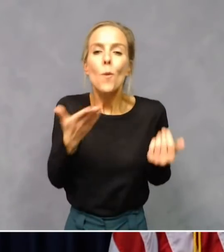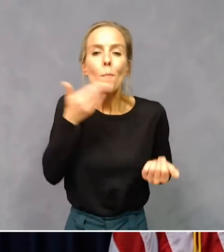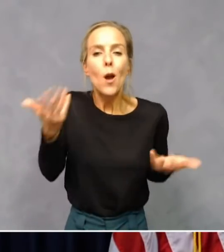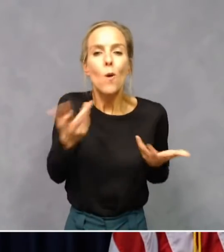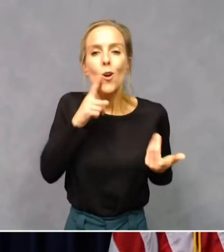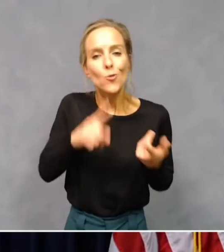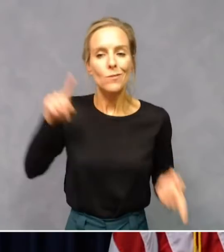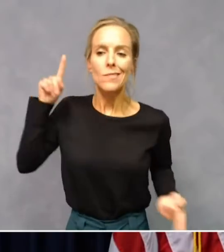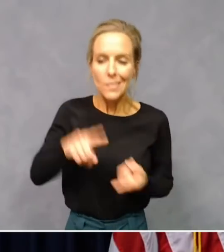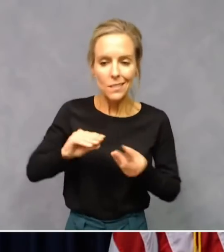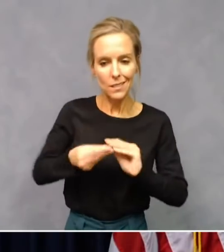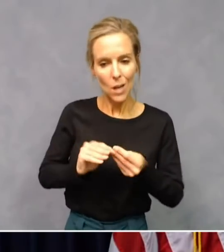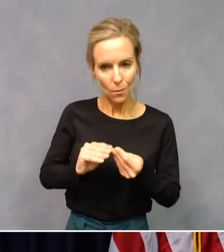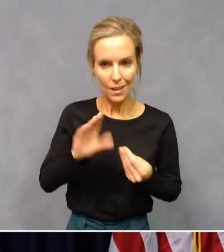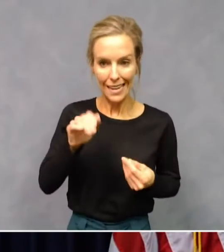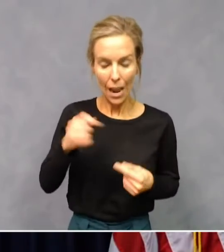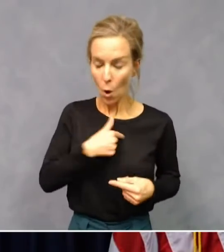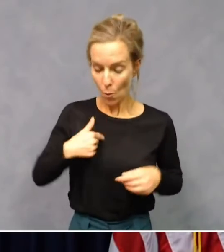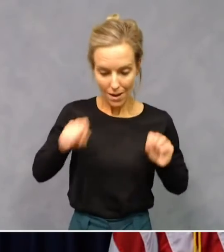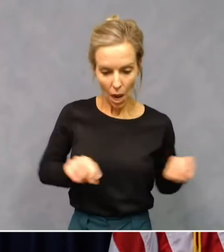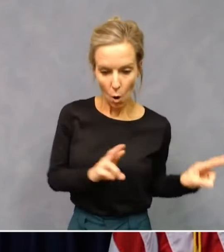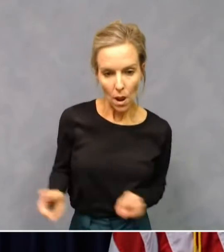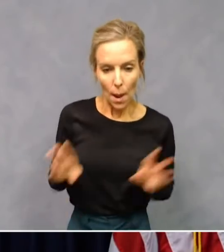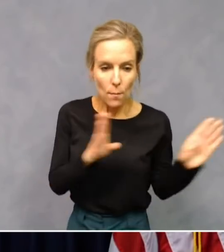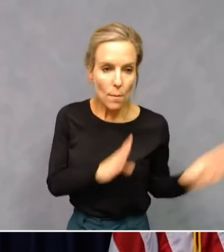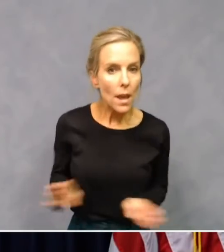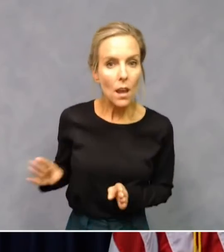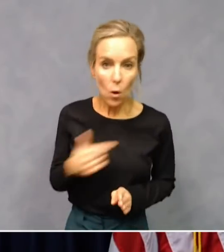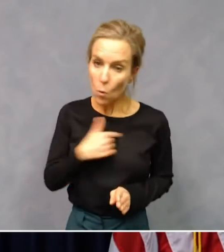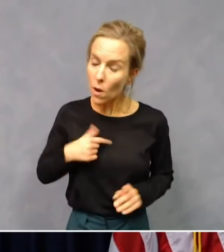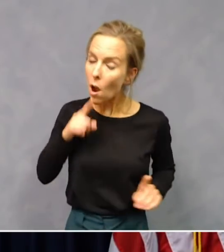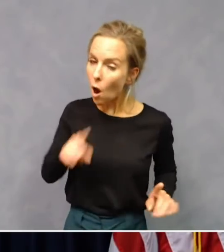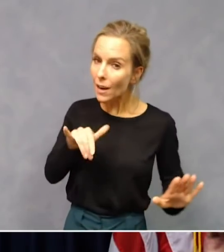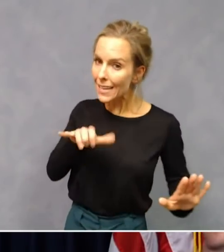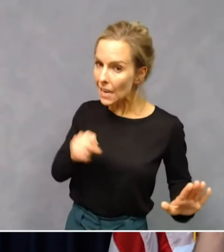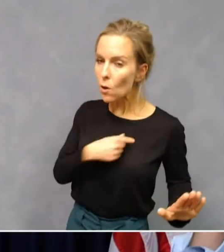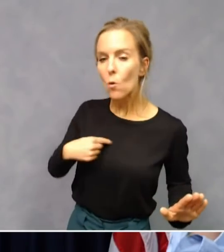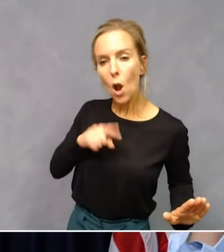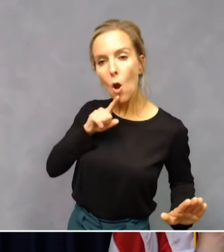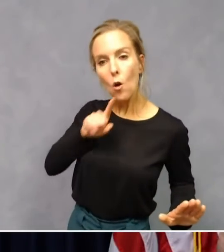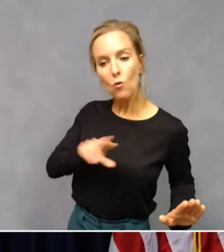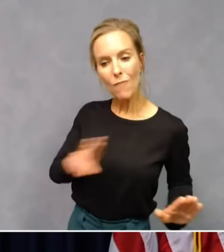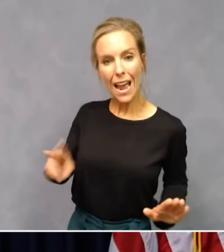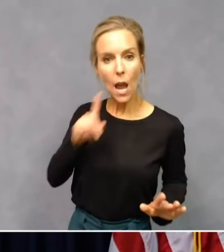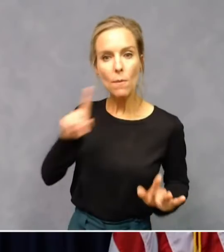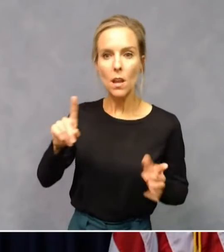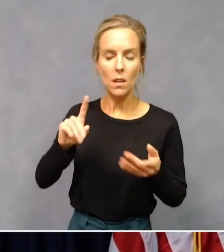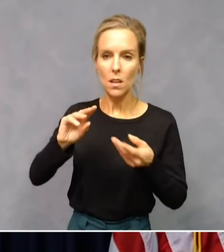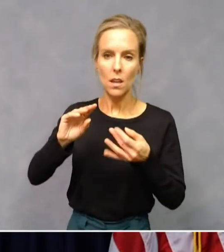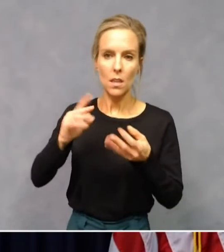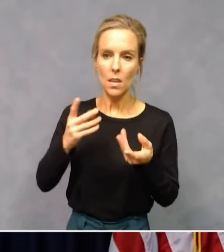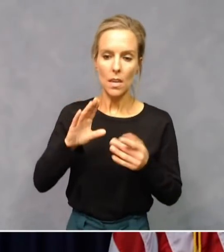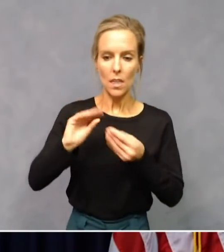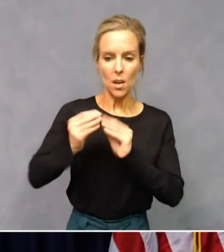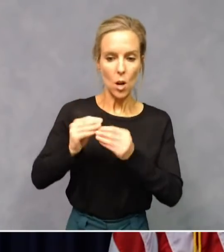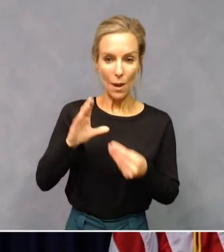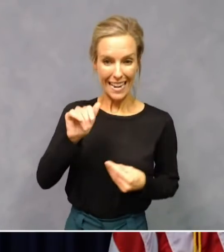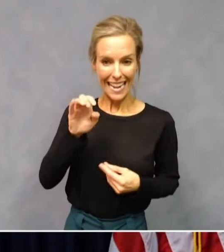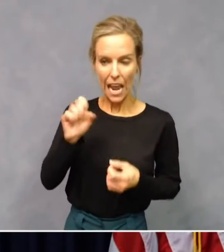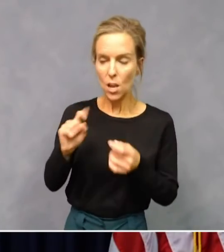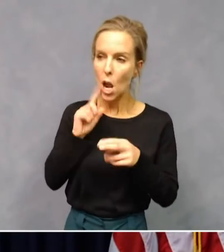can be as ready as we can be. And I think we are pretty ready. But if our cases continue to increase the way they are,